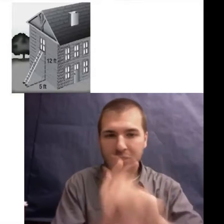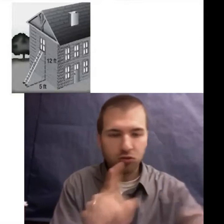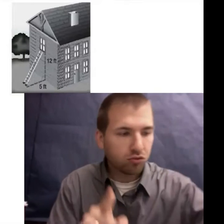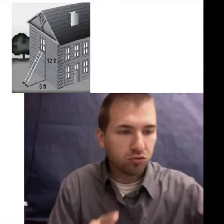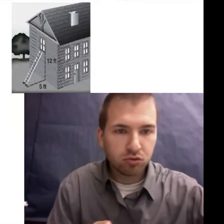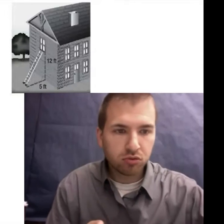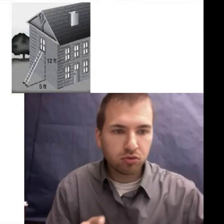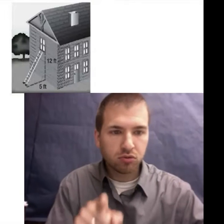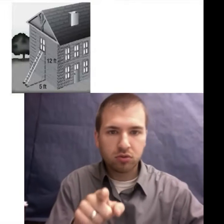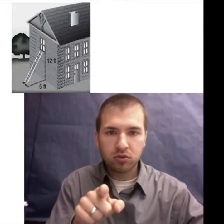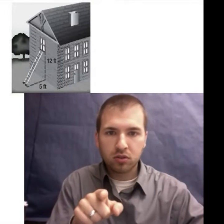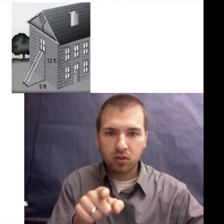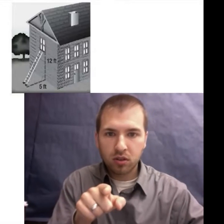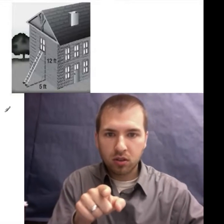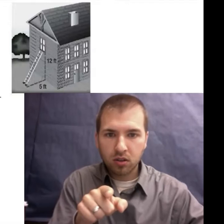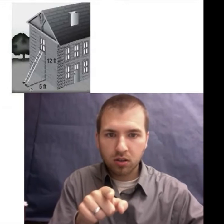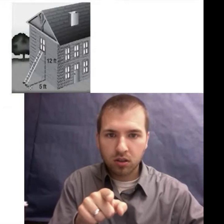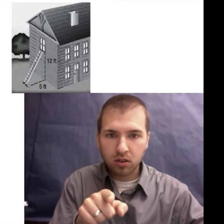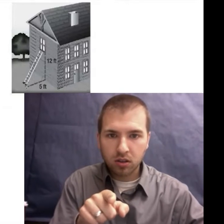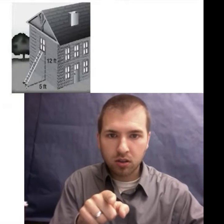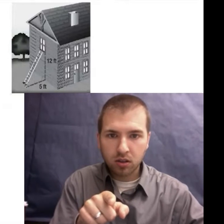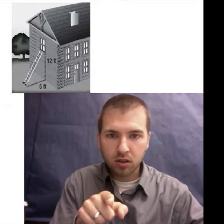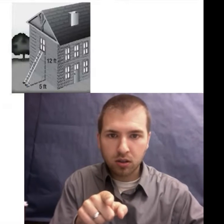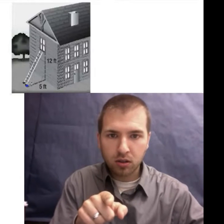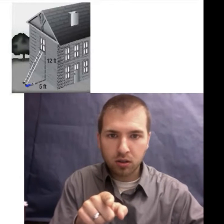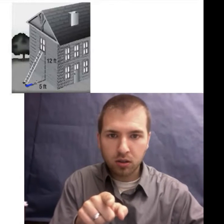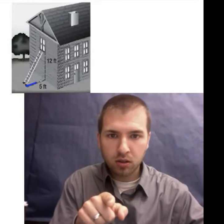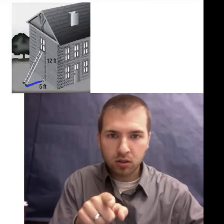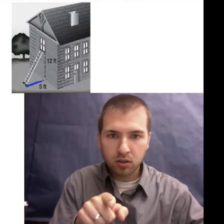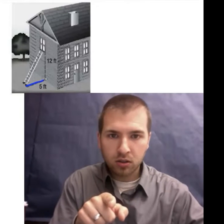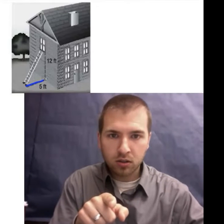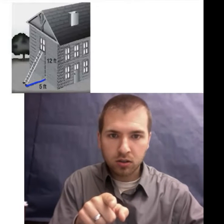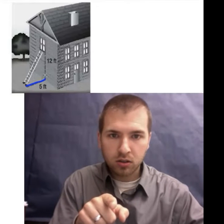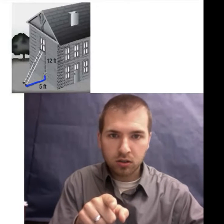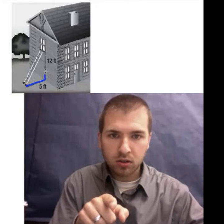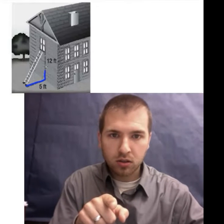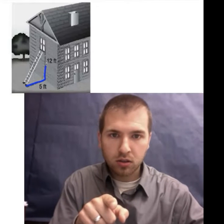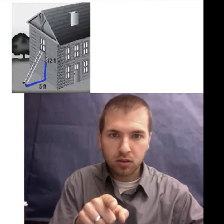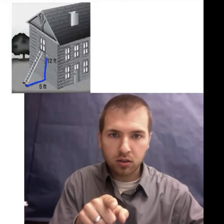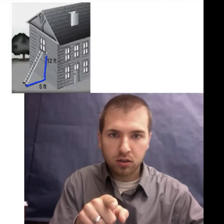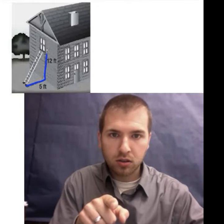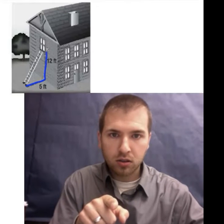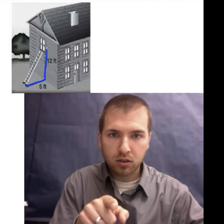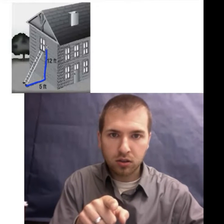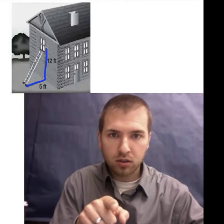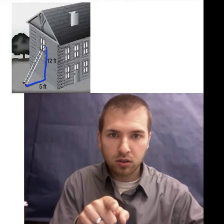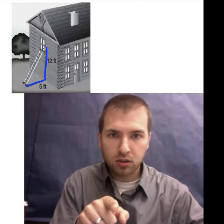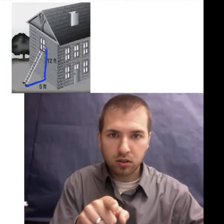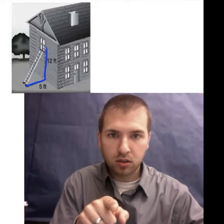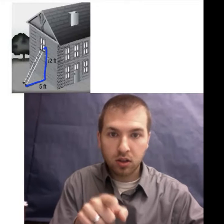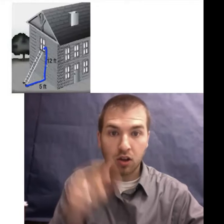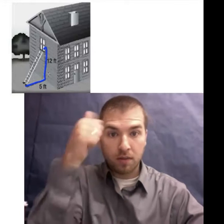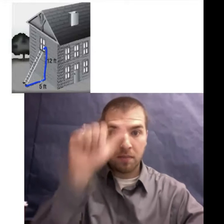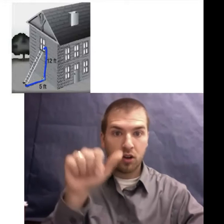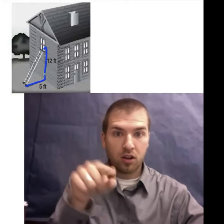So you can see the triangle in the picture there, and you can see it visually in your mind when you're thinking about